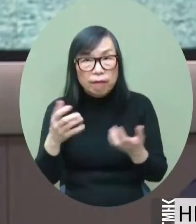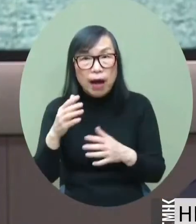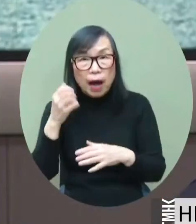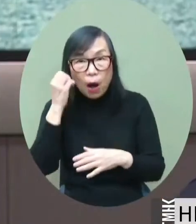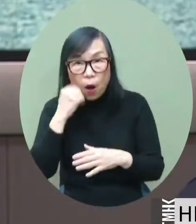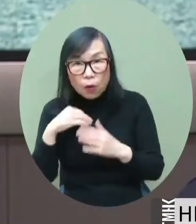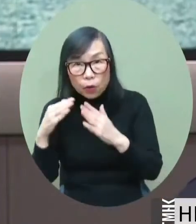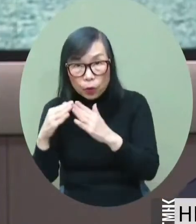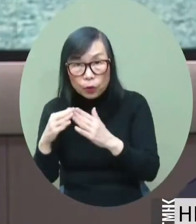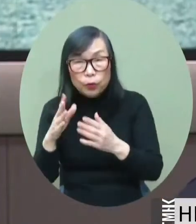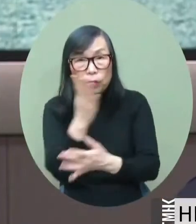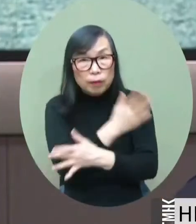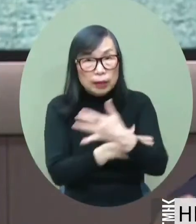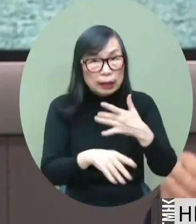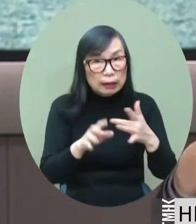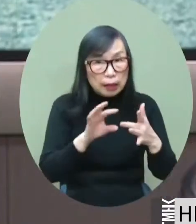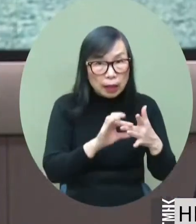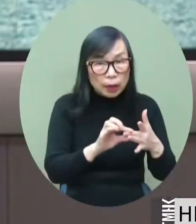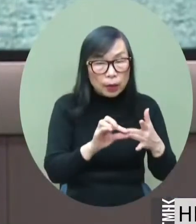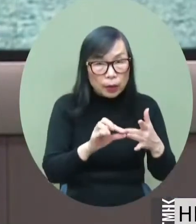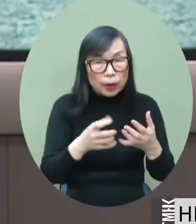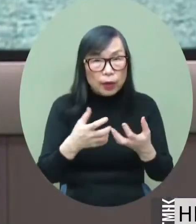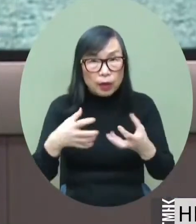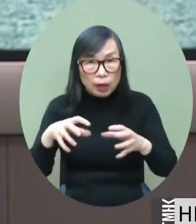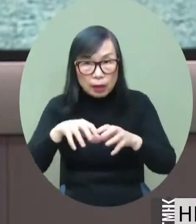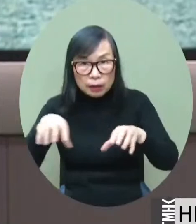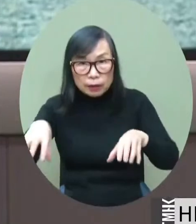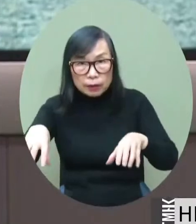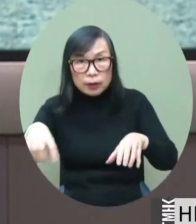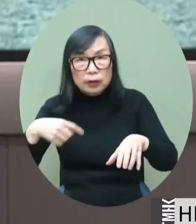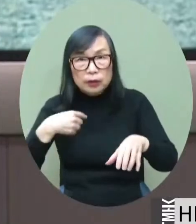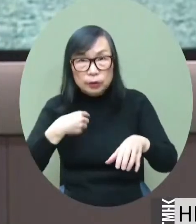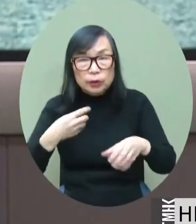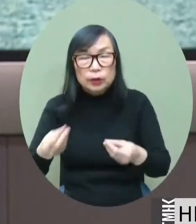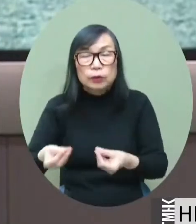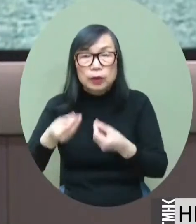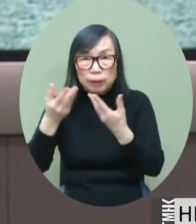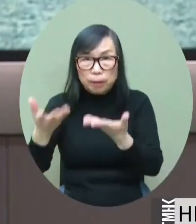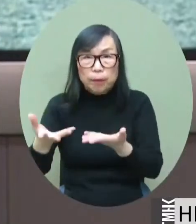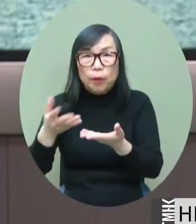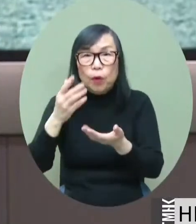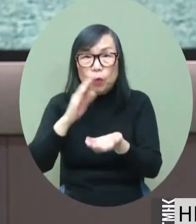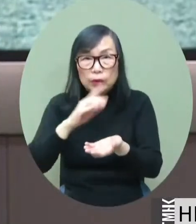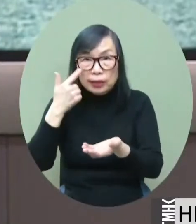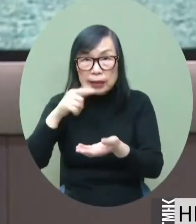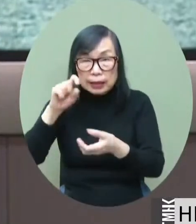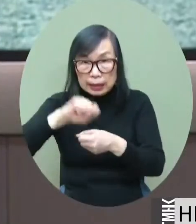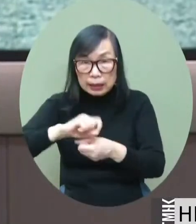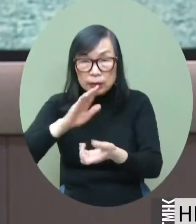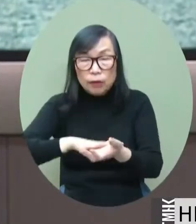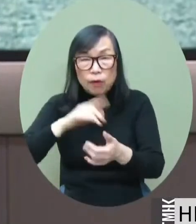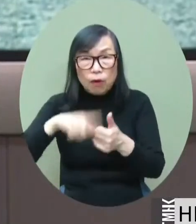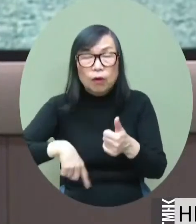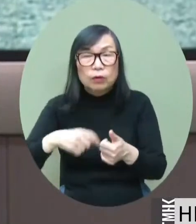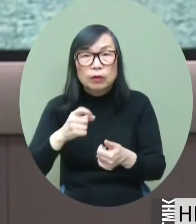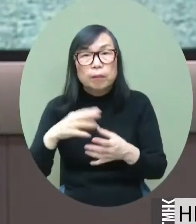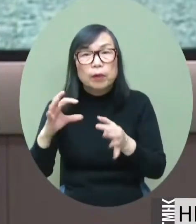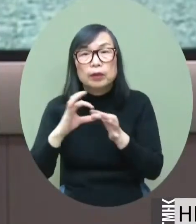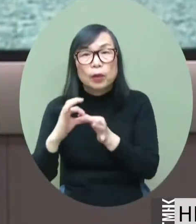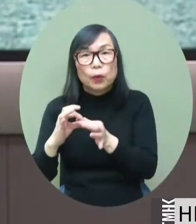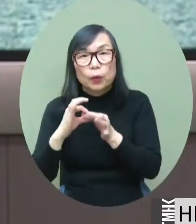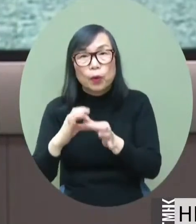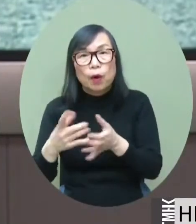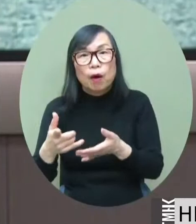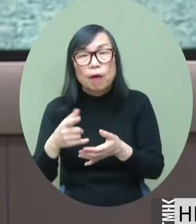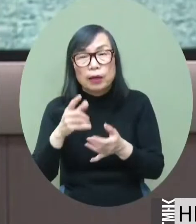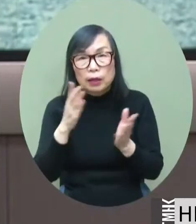we can provide a breakdown of LCHEs and LCHDs because each care home is required to report new cases